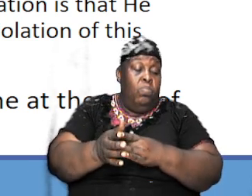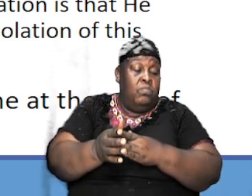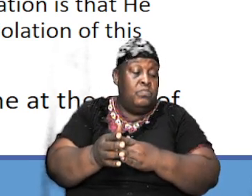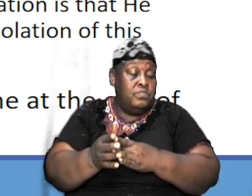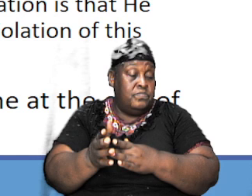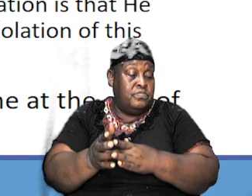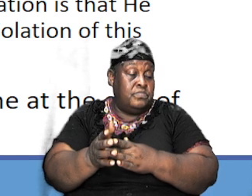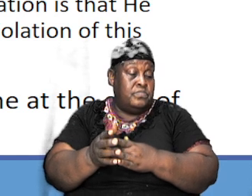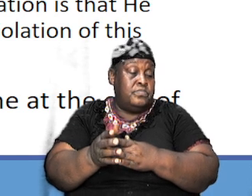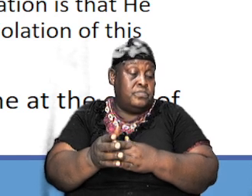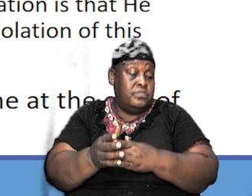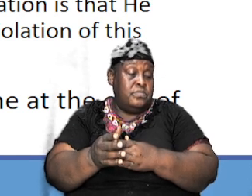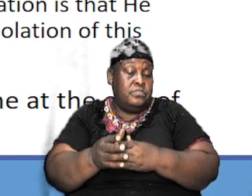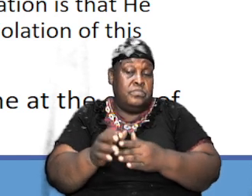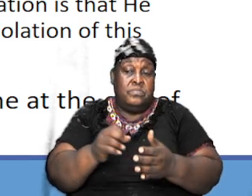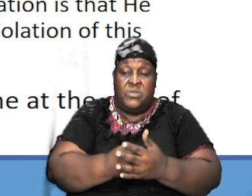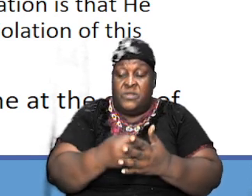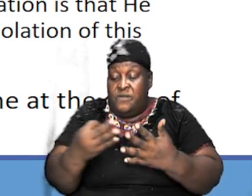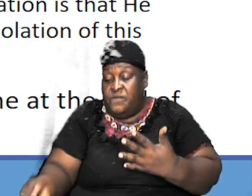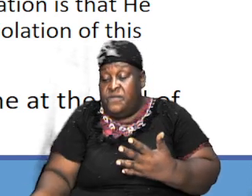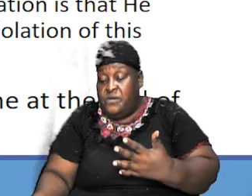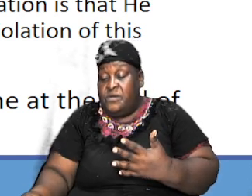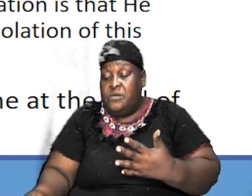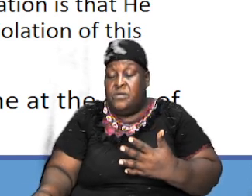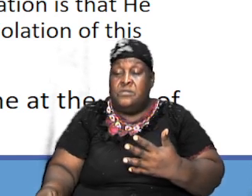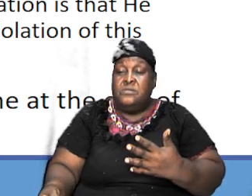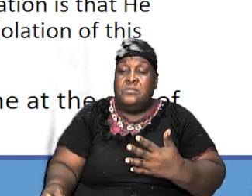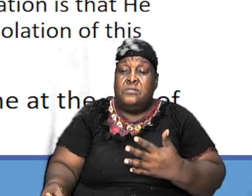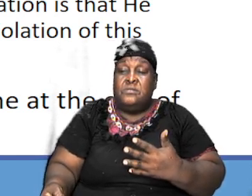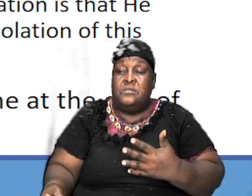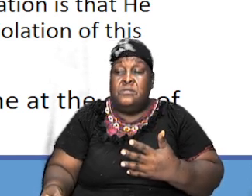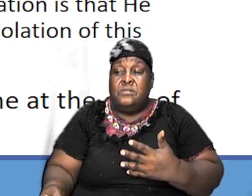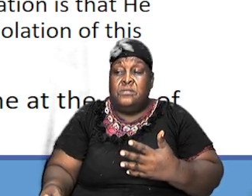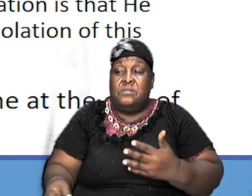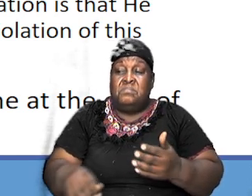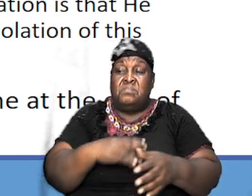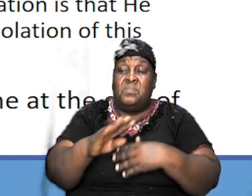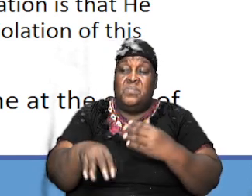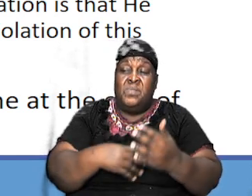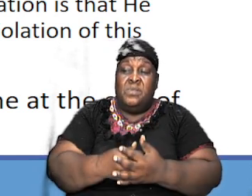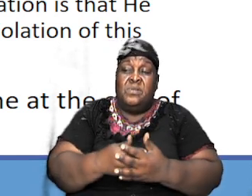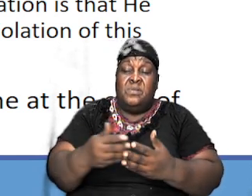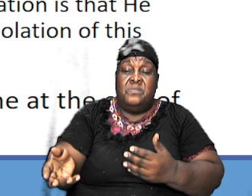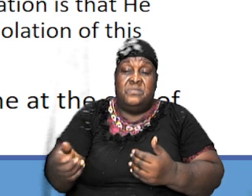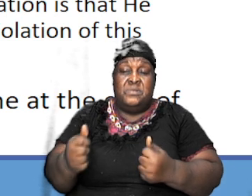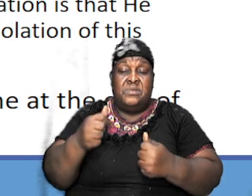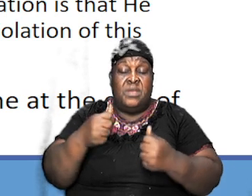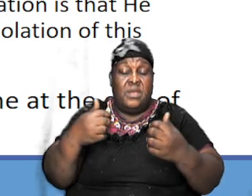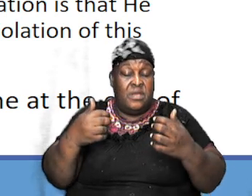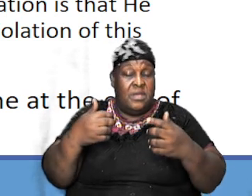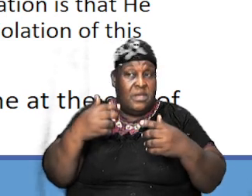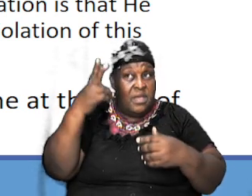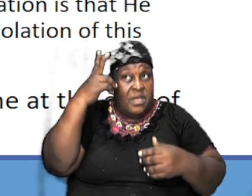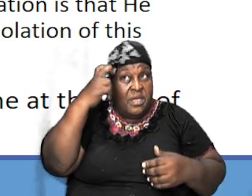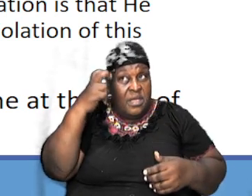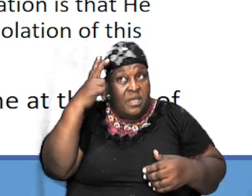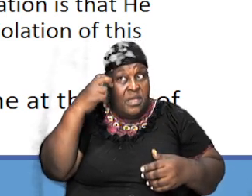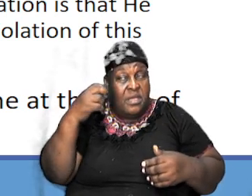you know, cast thyself off. And, you know, he said that all of these things I have, and I will give them unto